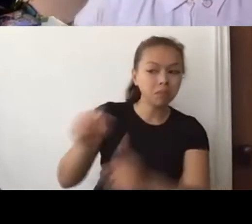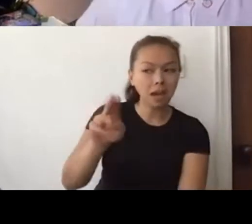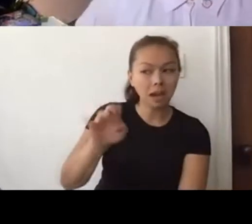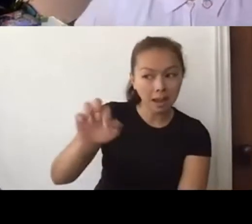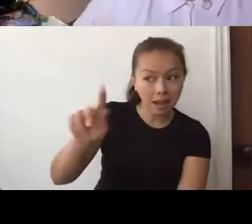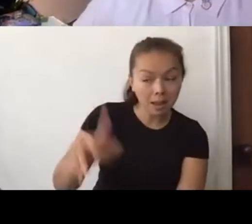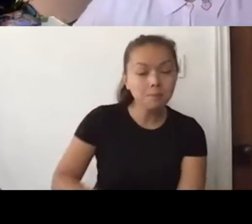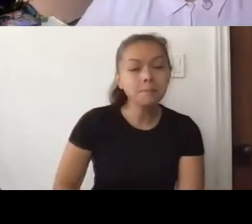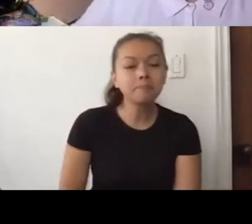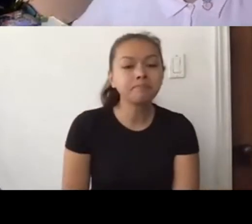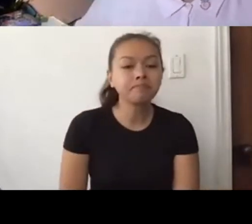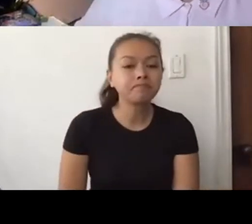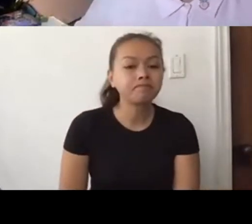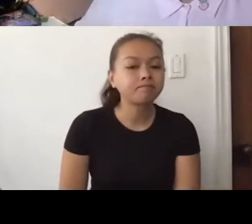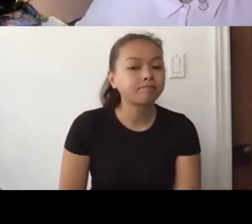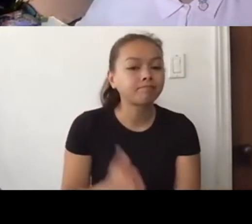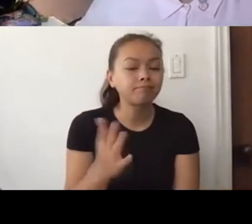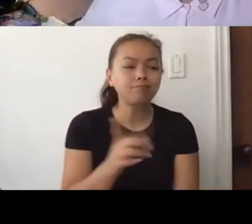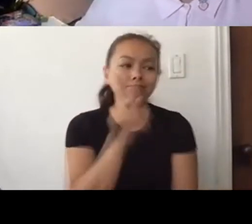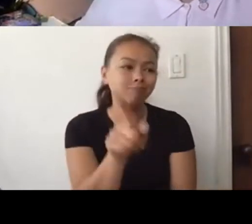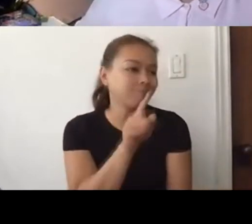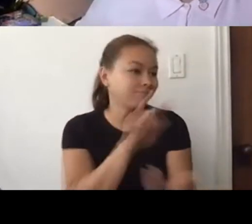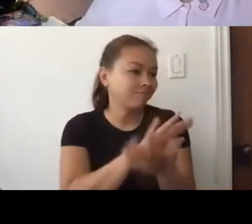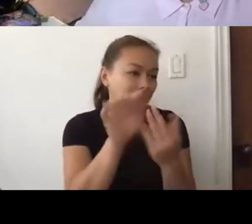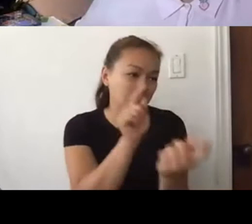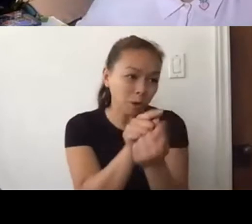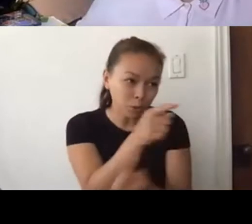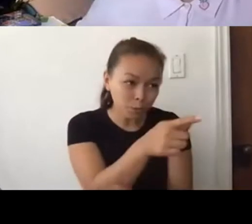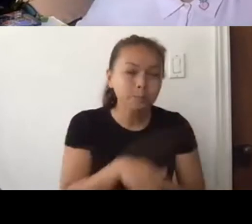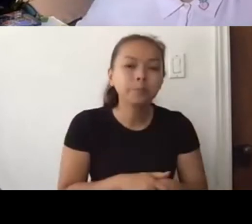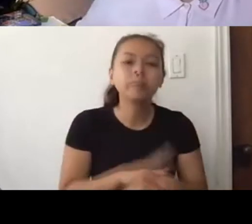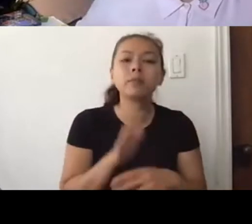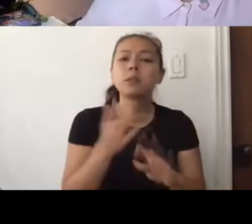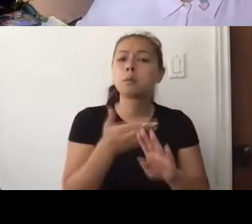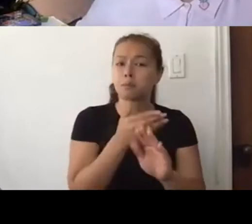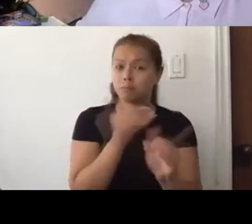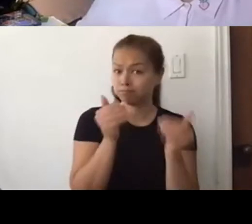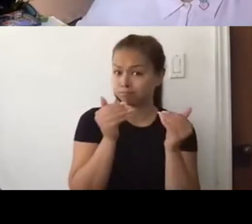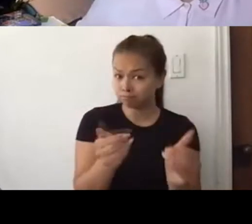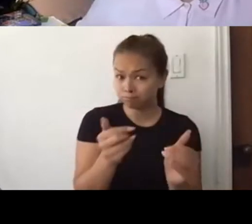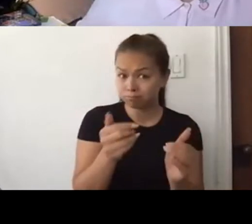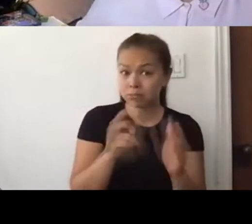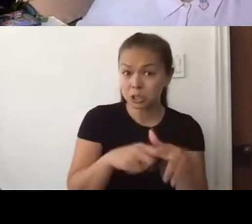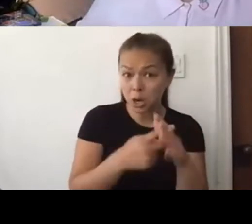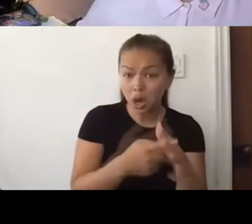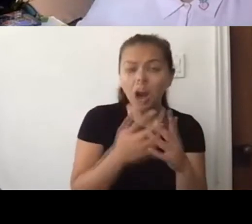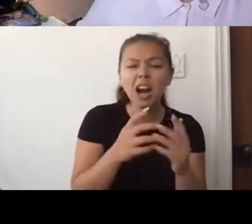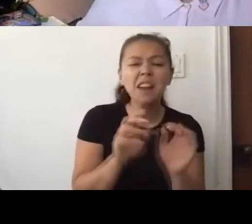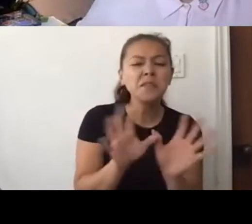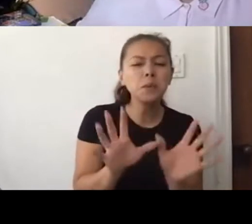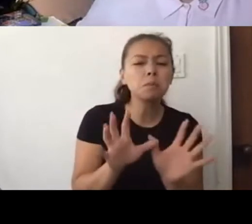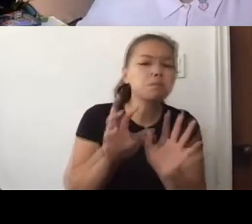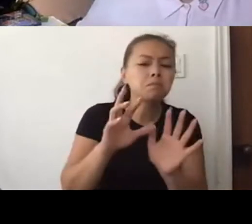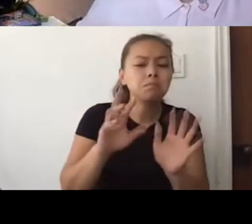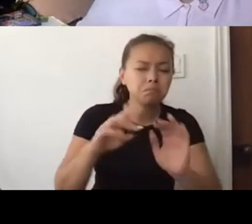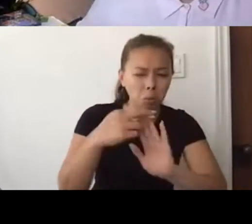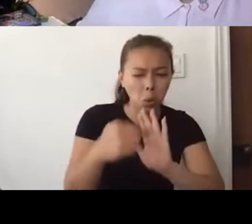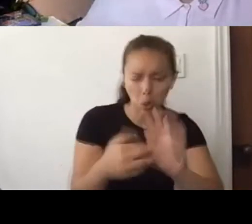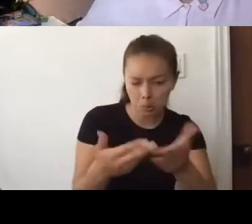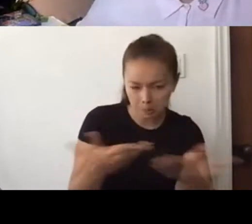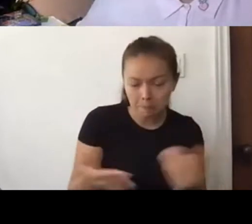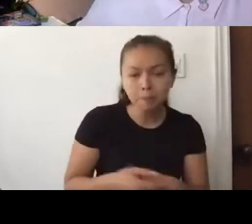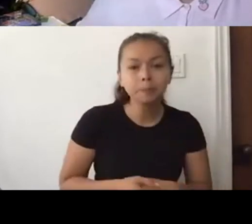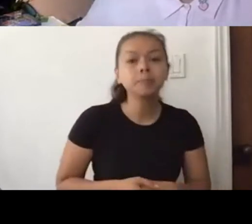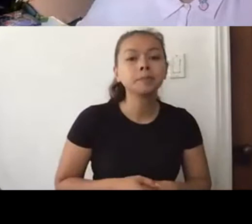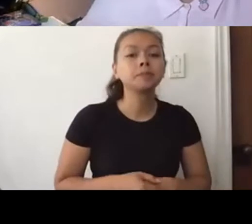Excellent. So nice to meet you, Graham. So just a couple of housekeeping items to get us started and frame our conversation. So today's conversation